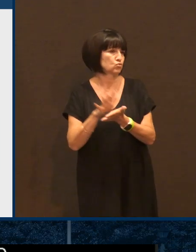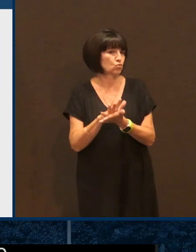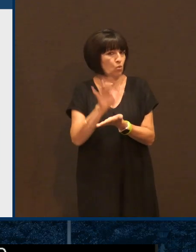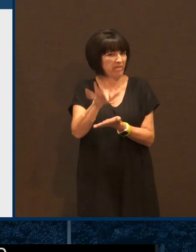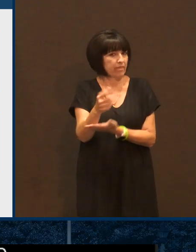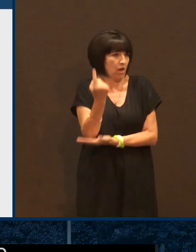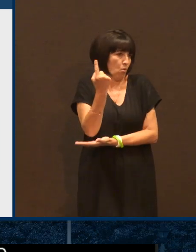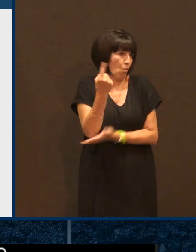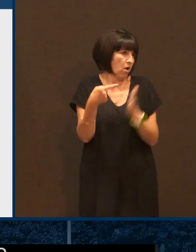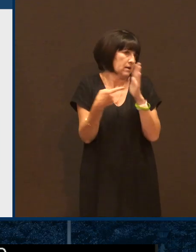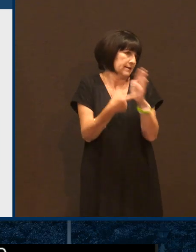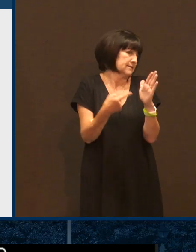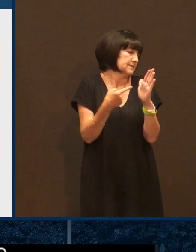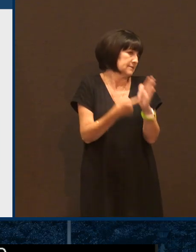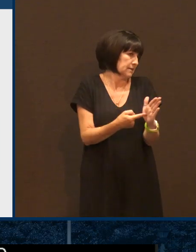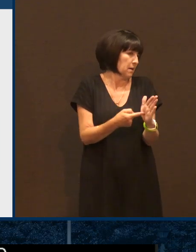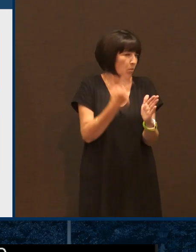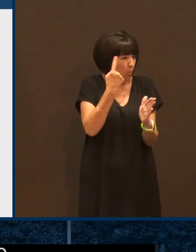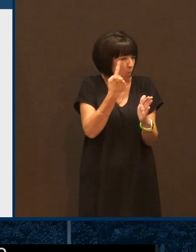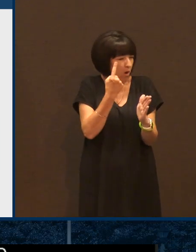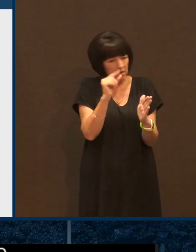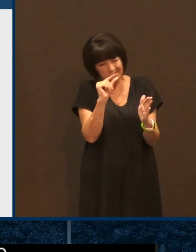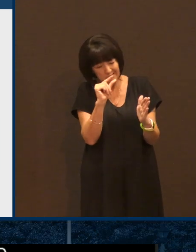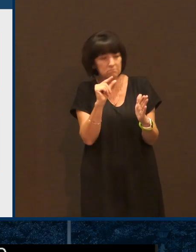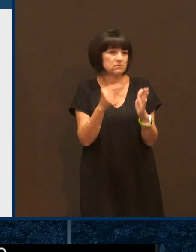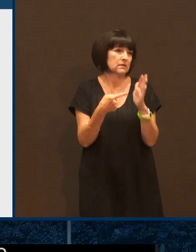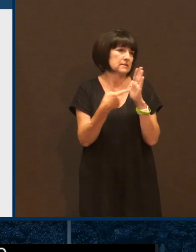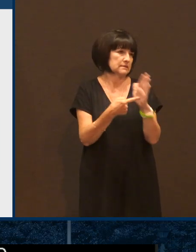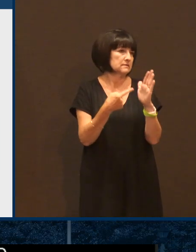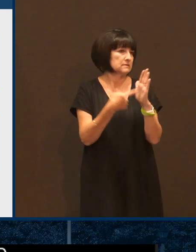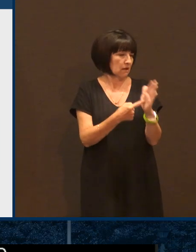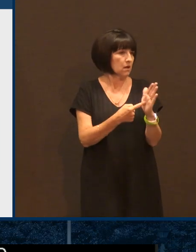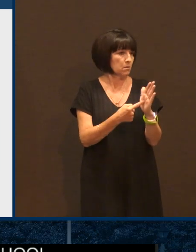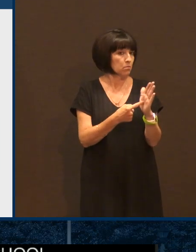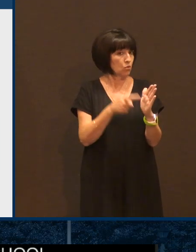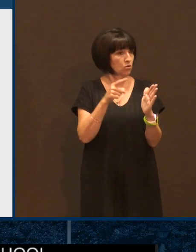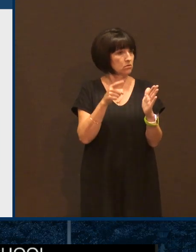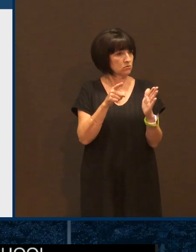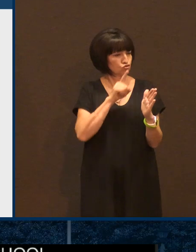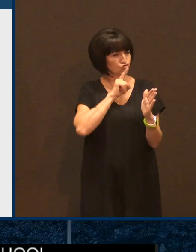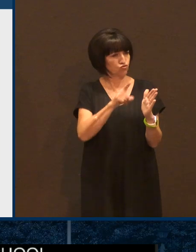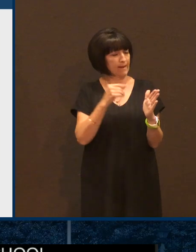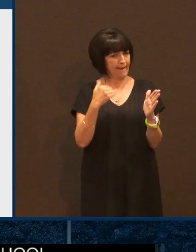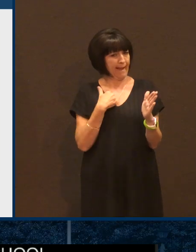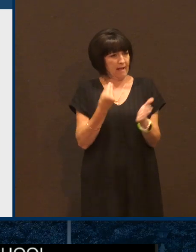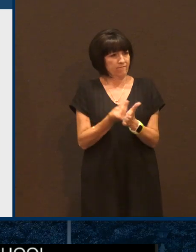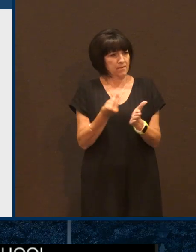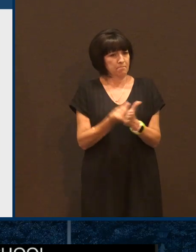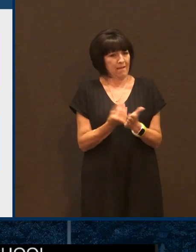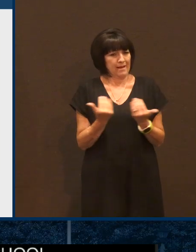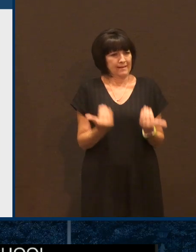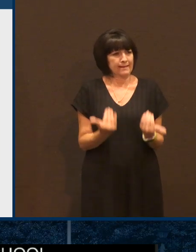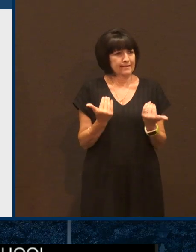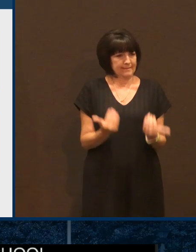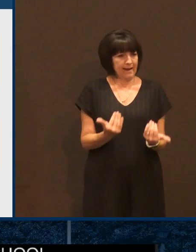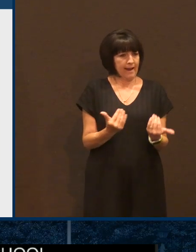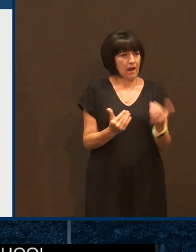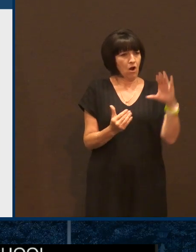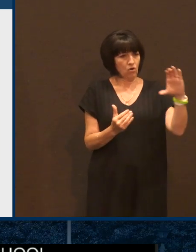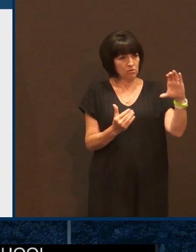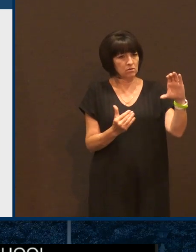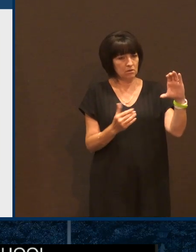tiny example of how funding that is currently available might need to be redirected for certain